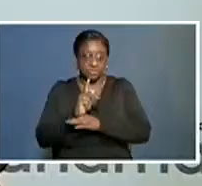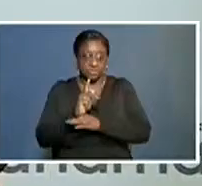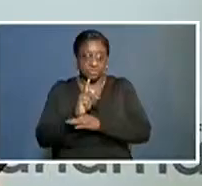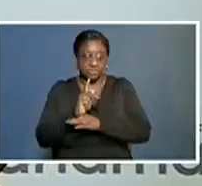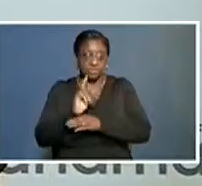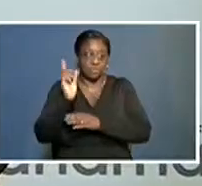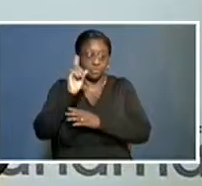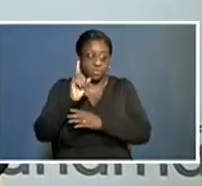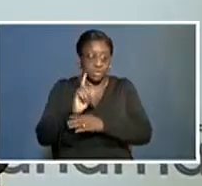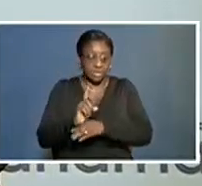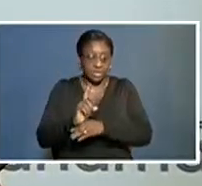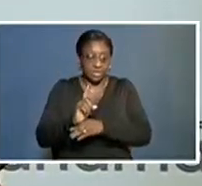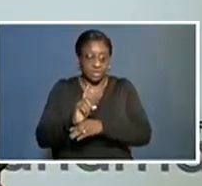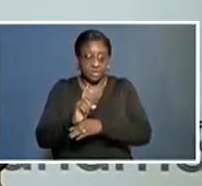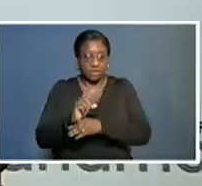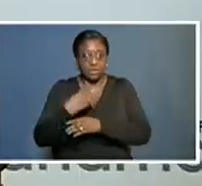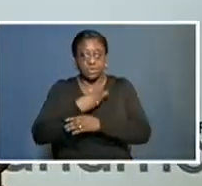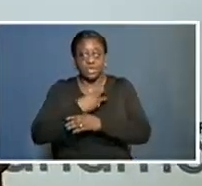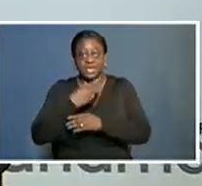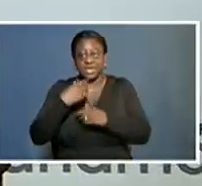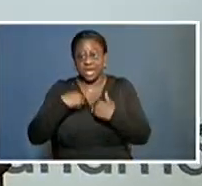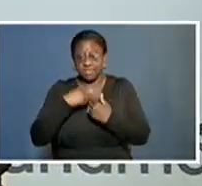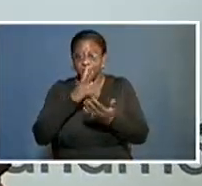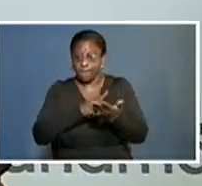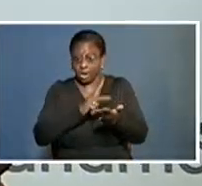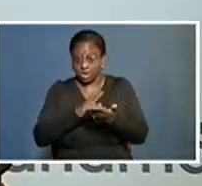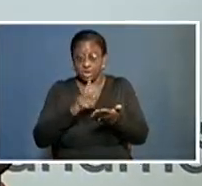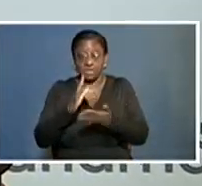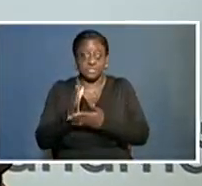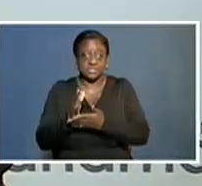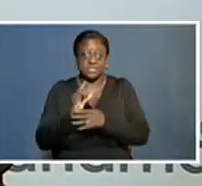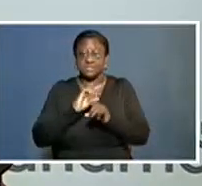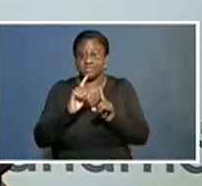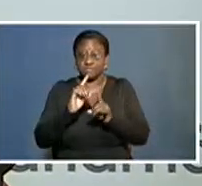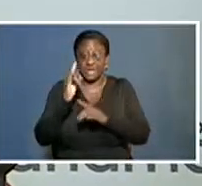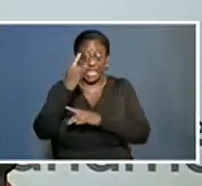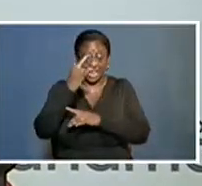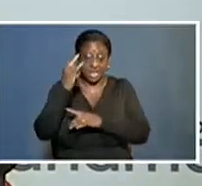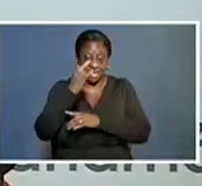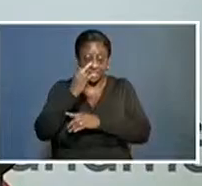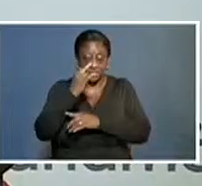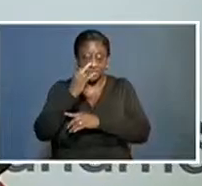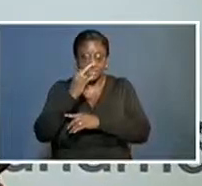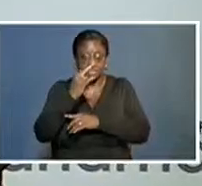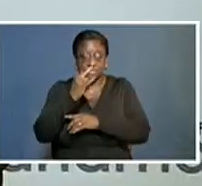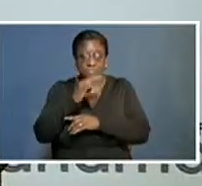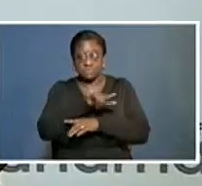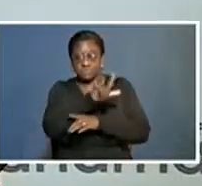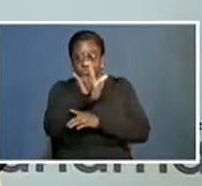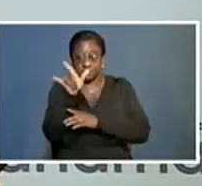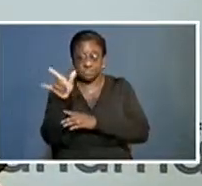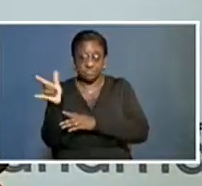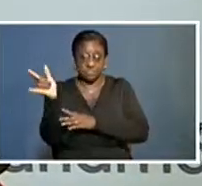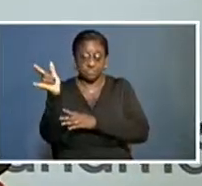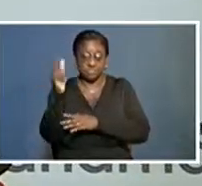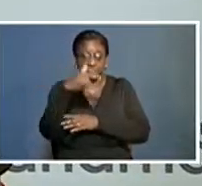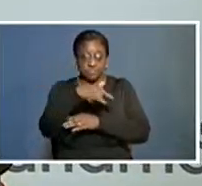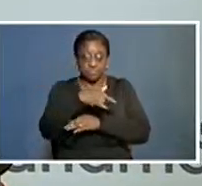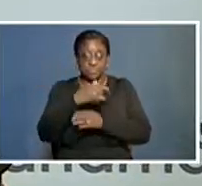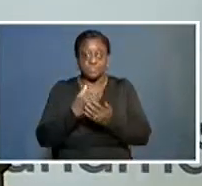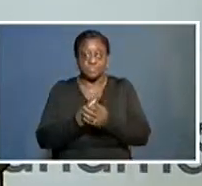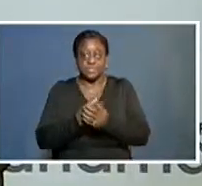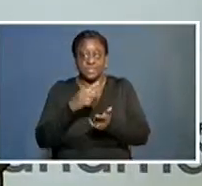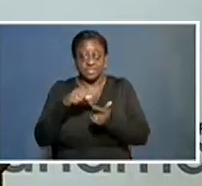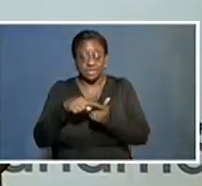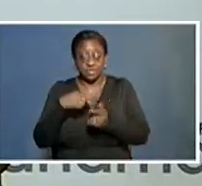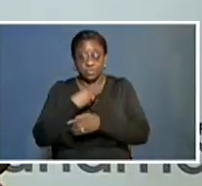have engaged our airline partners, American Airlines, for additional flights from Charlotte to Freeport. We have